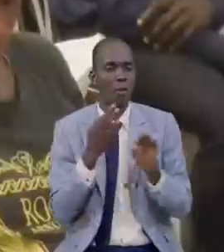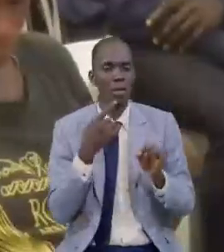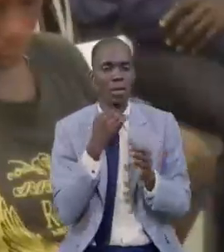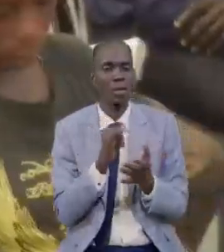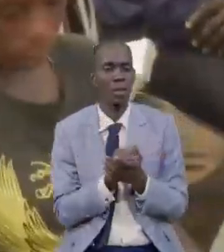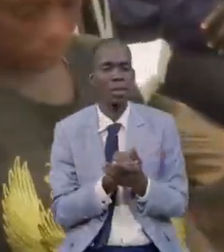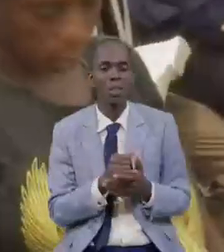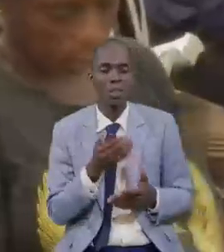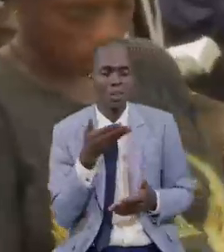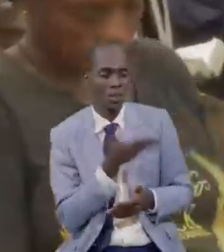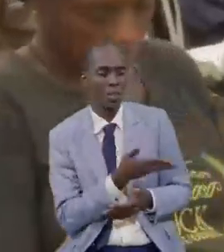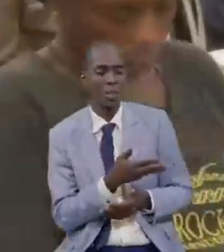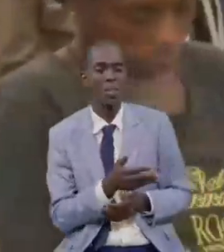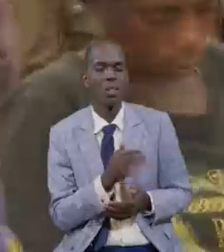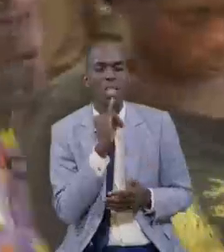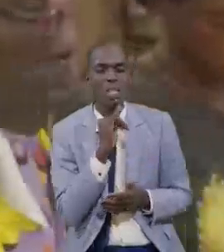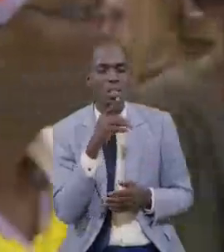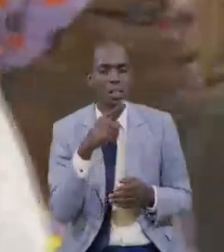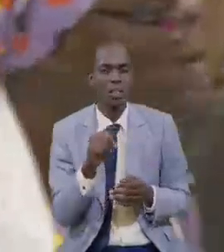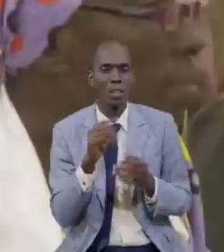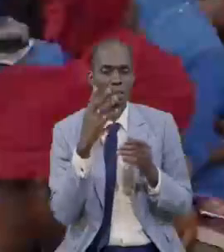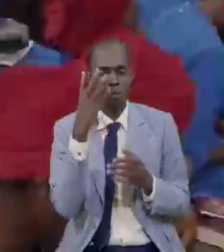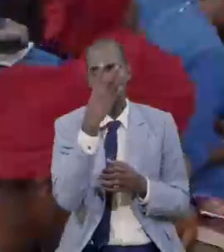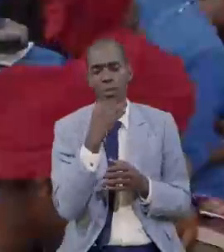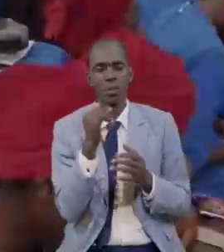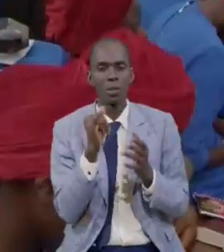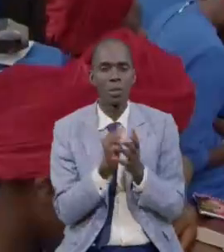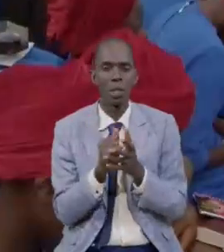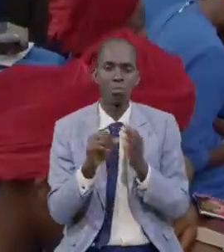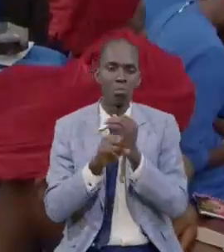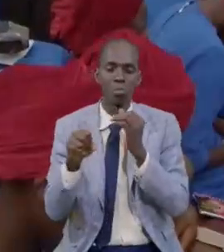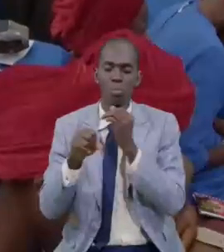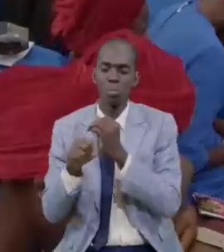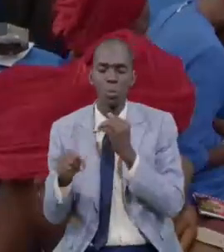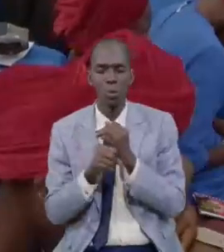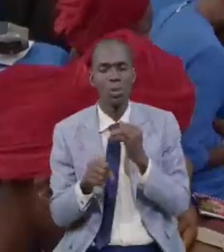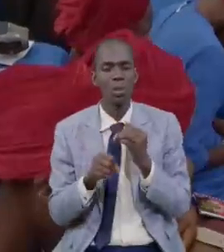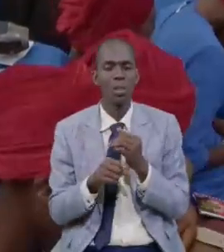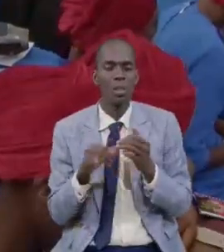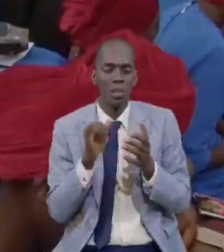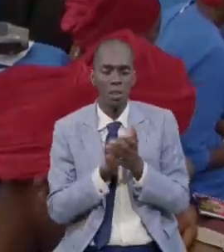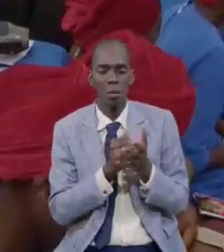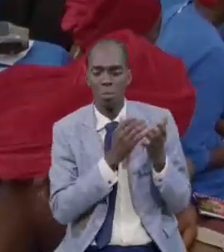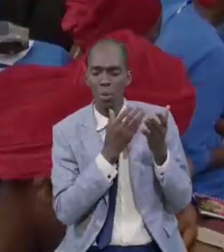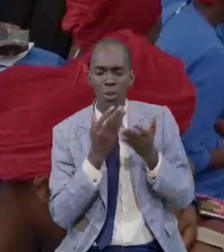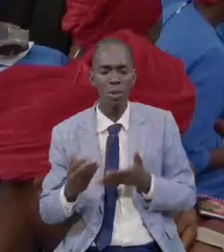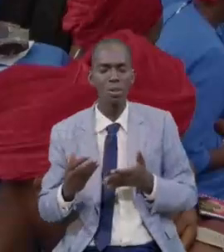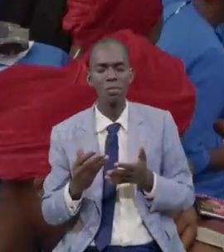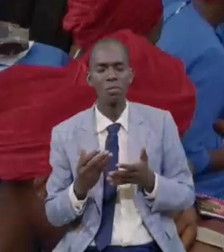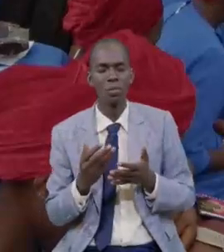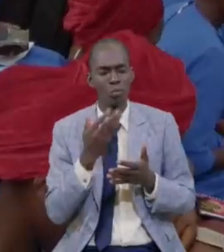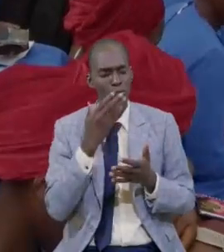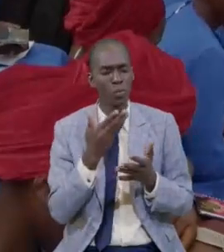the beauty that publisheth peace, that bringeth good tidings of good, that